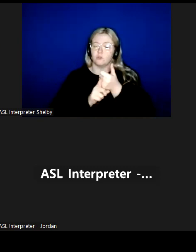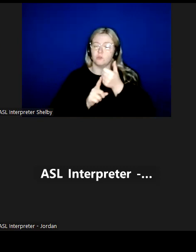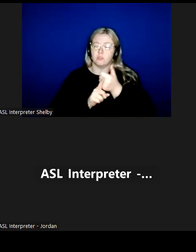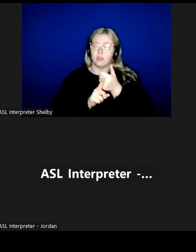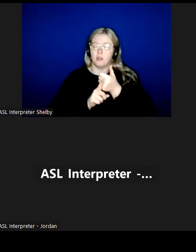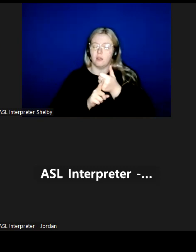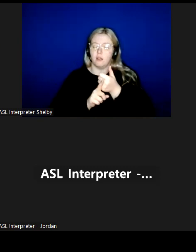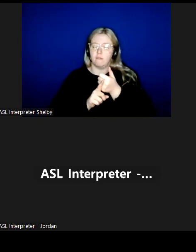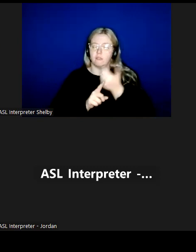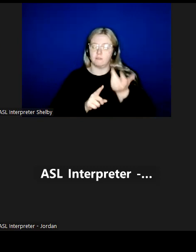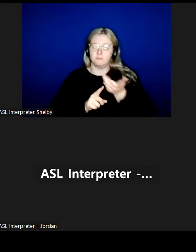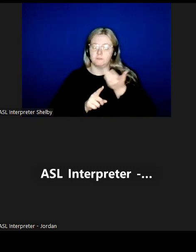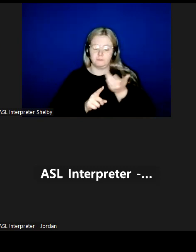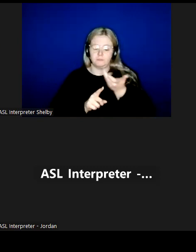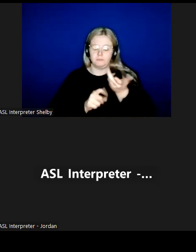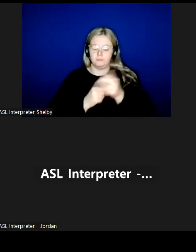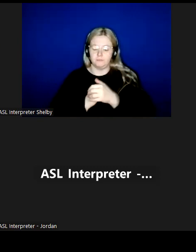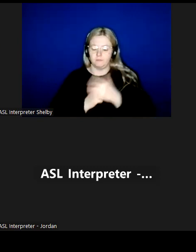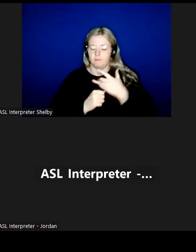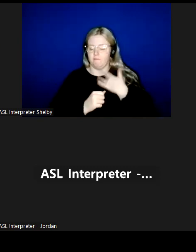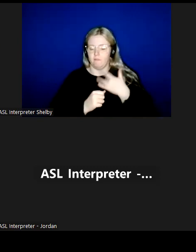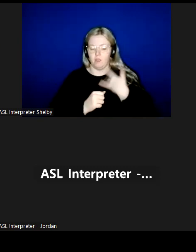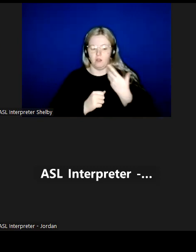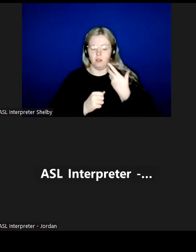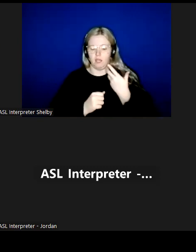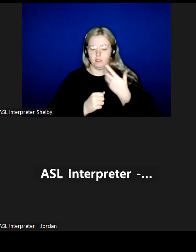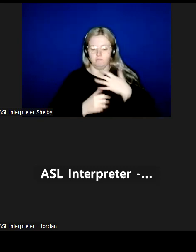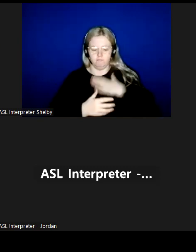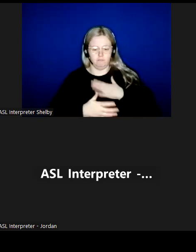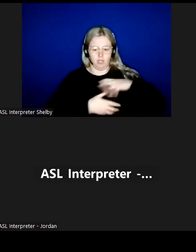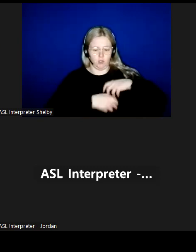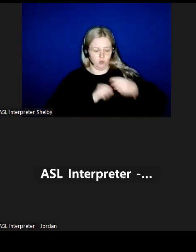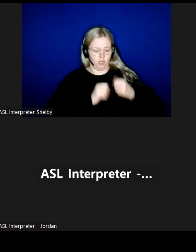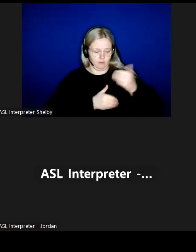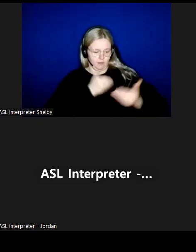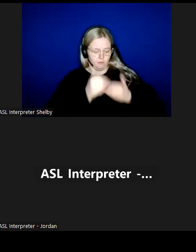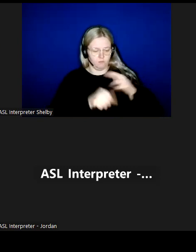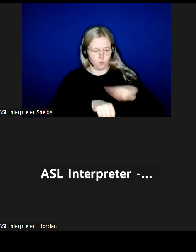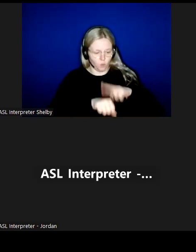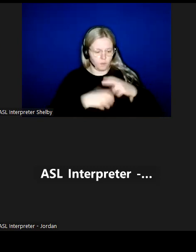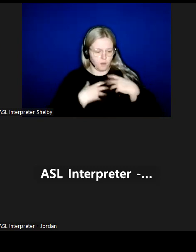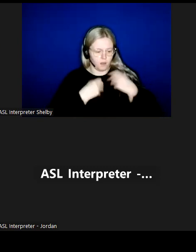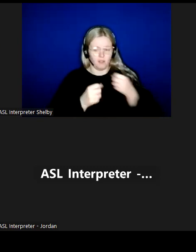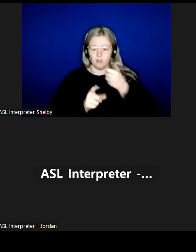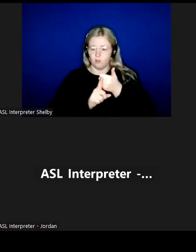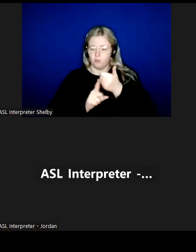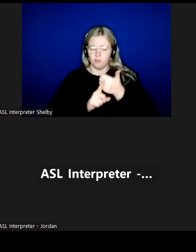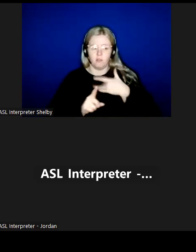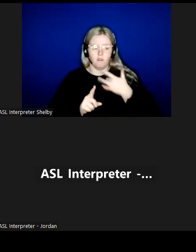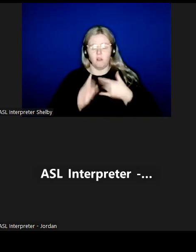that you are moving through your grief in a healthy way, don't beat yourself up for